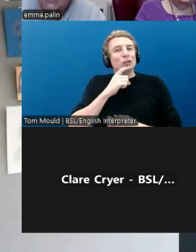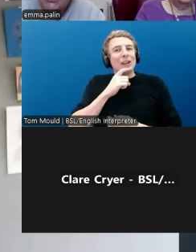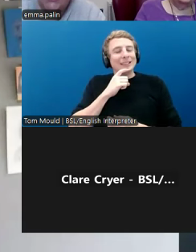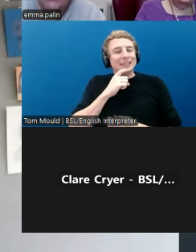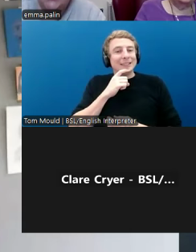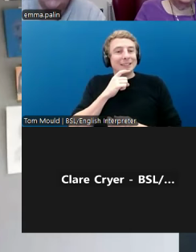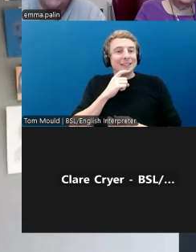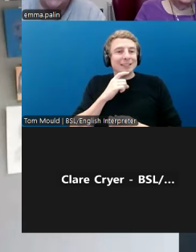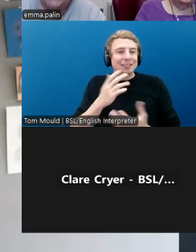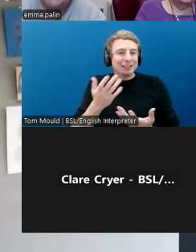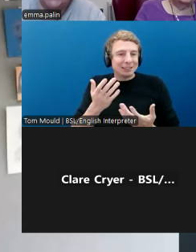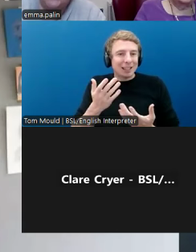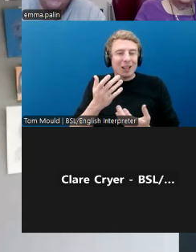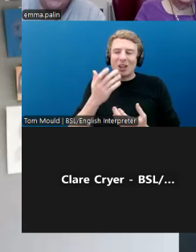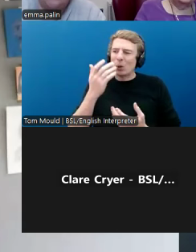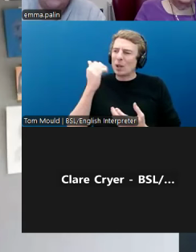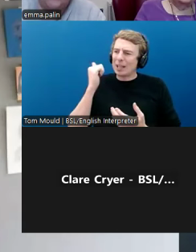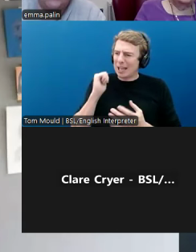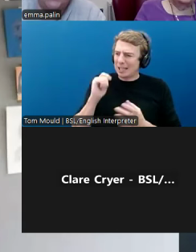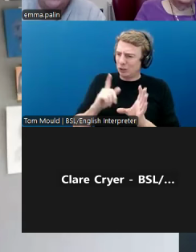was last year's subject matter